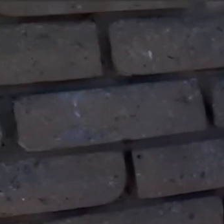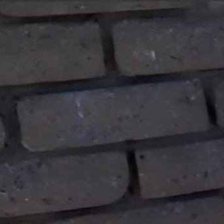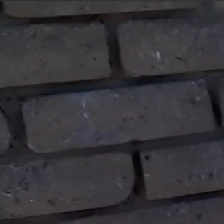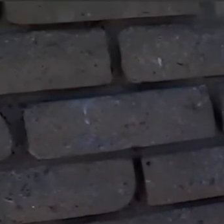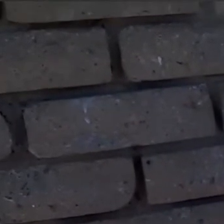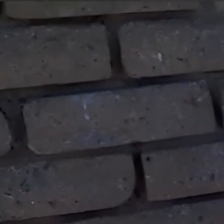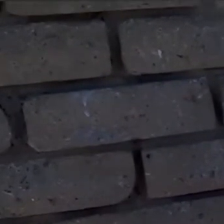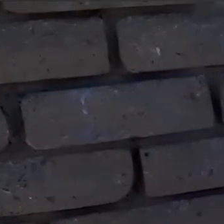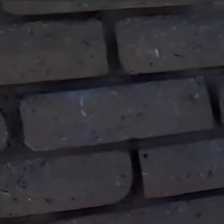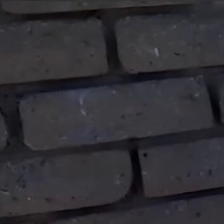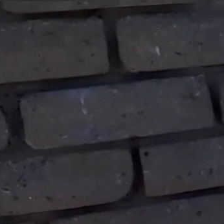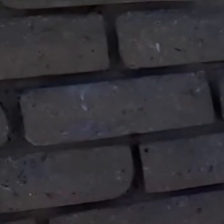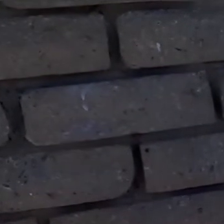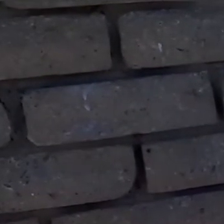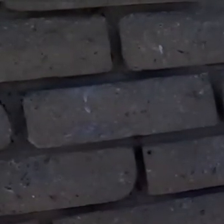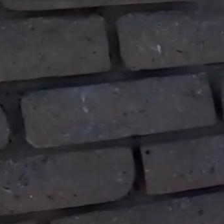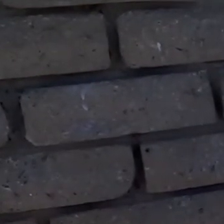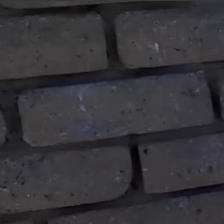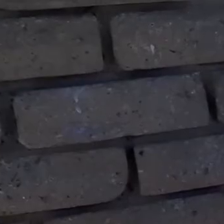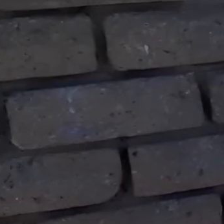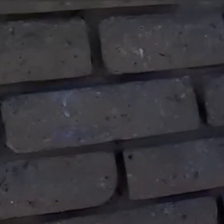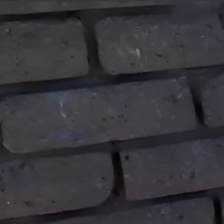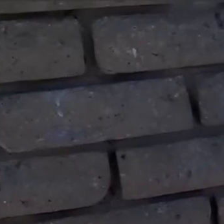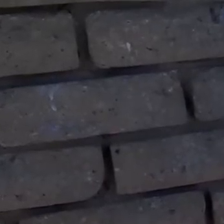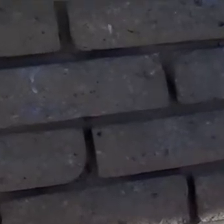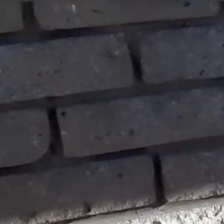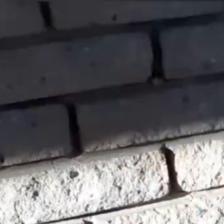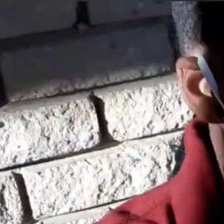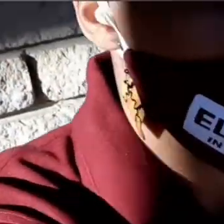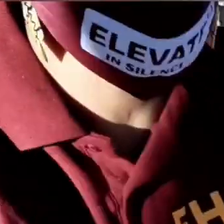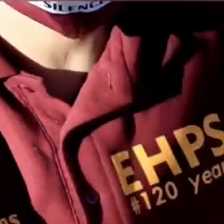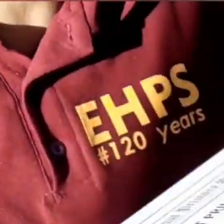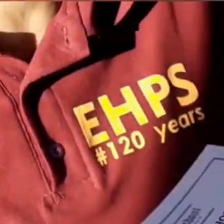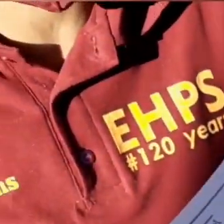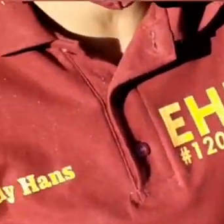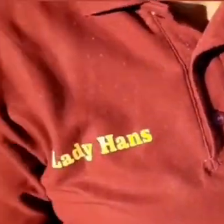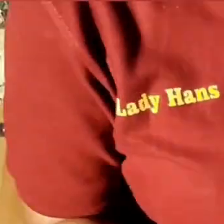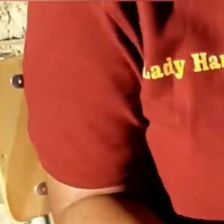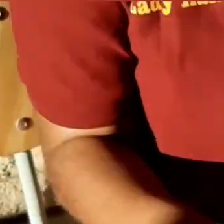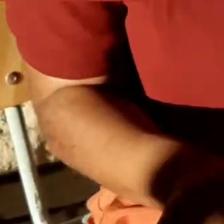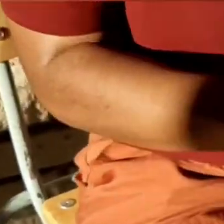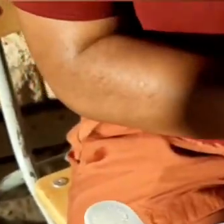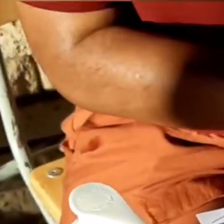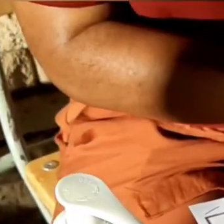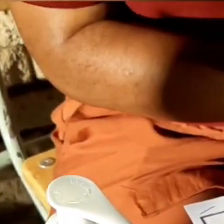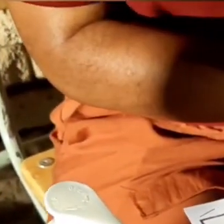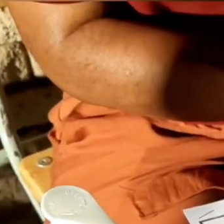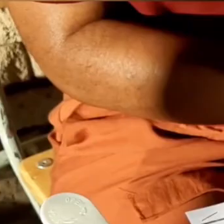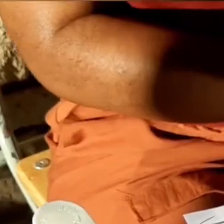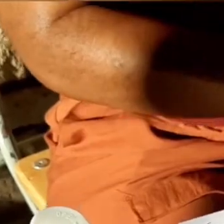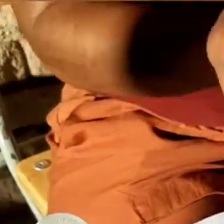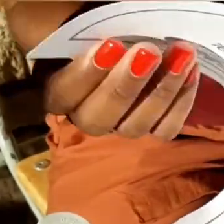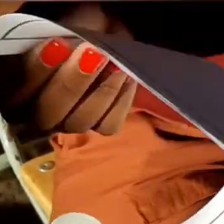who cannot come online or don't have sufficient data. So we have come up with this COVID-19 booklet where the kids can do